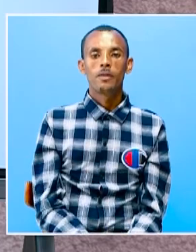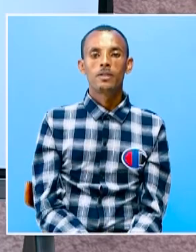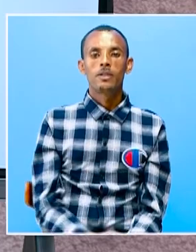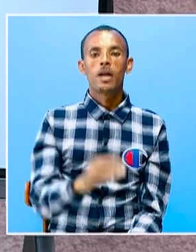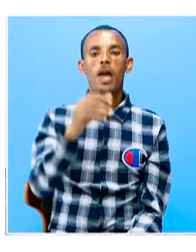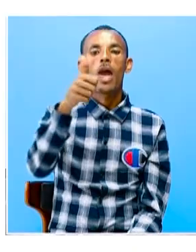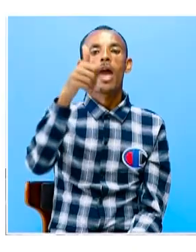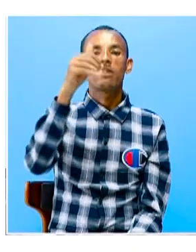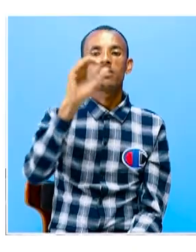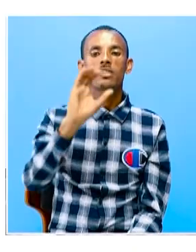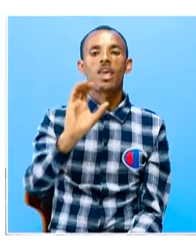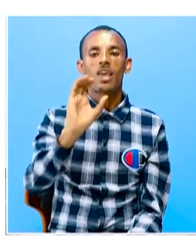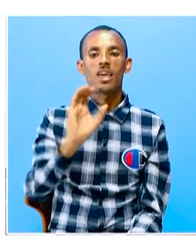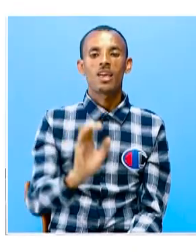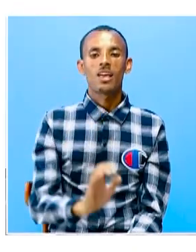AC